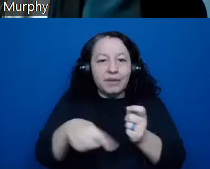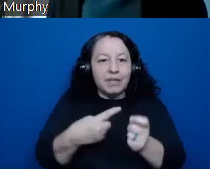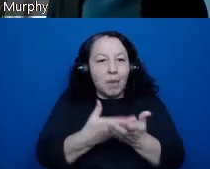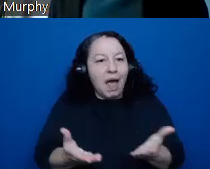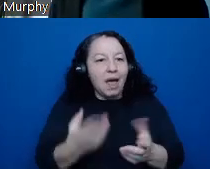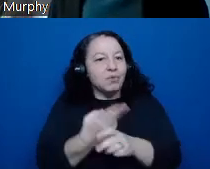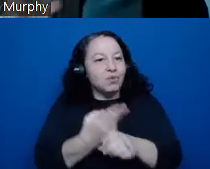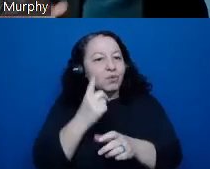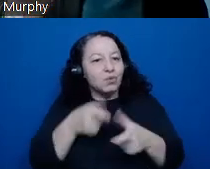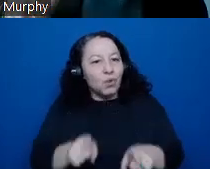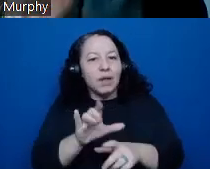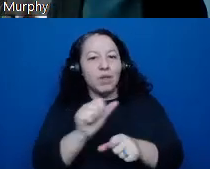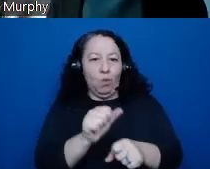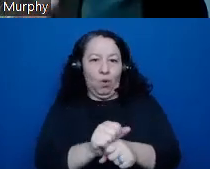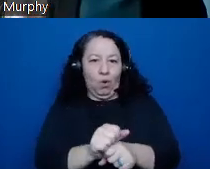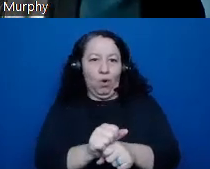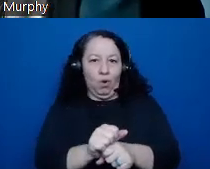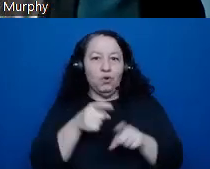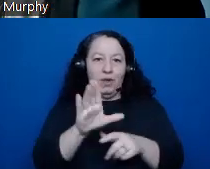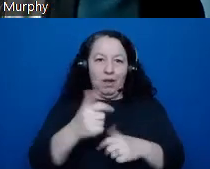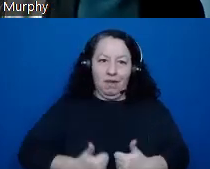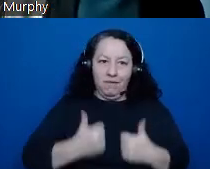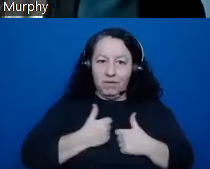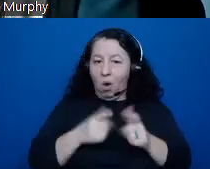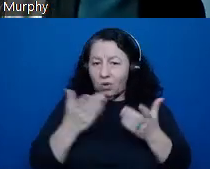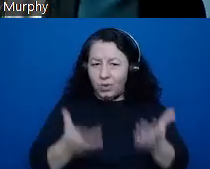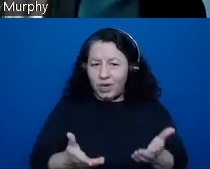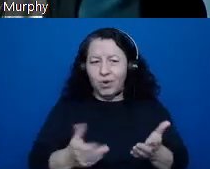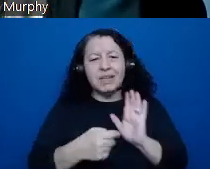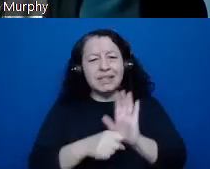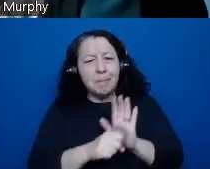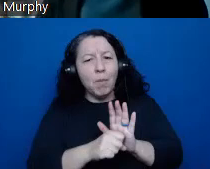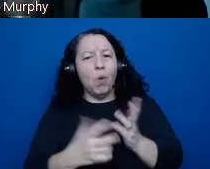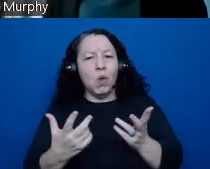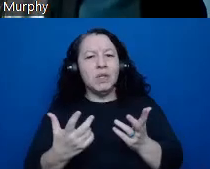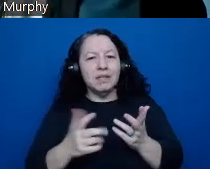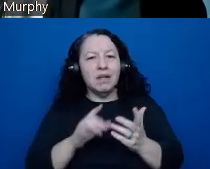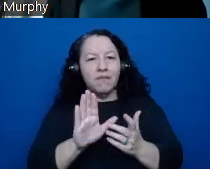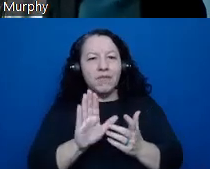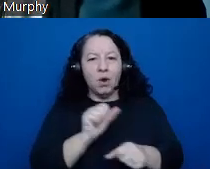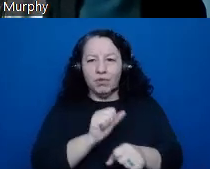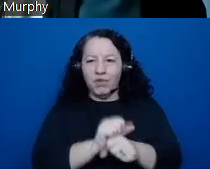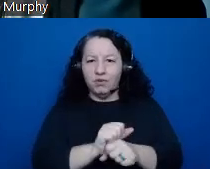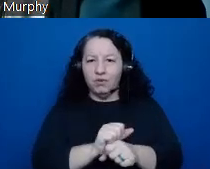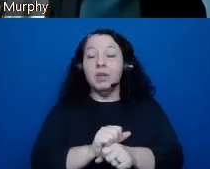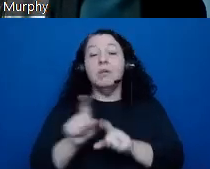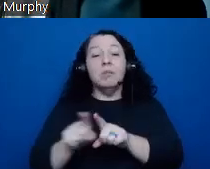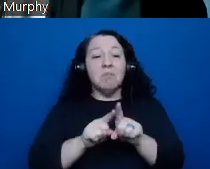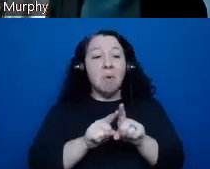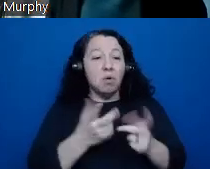tasks. But they are also here symbols of profession, and presumably by extension,